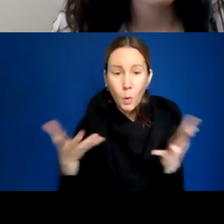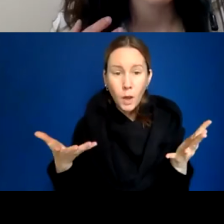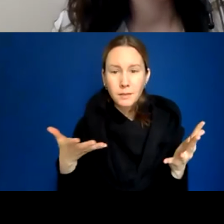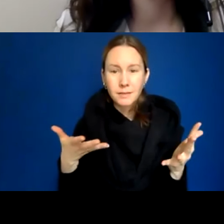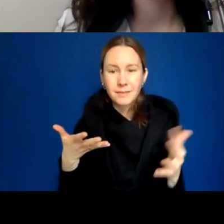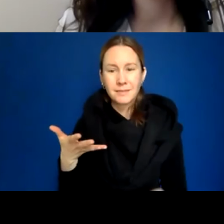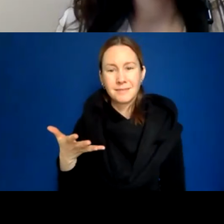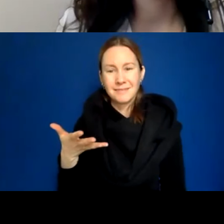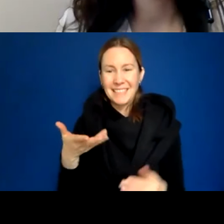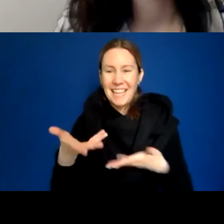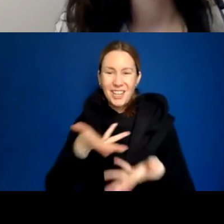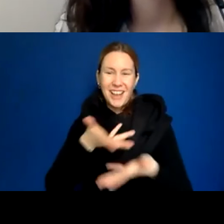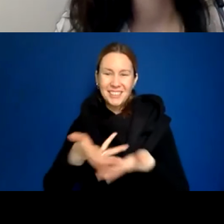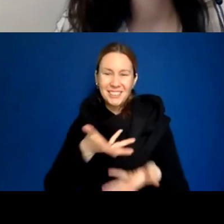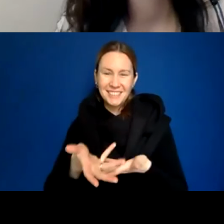them and